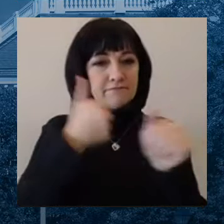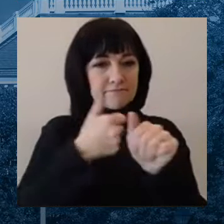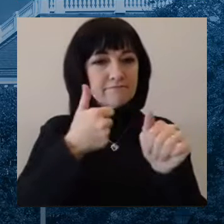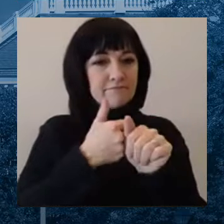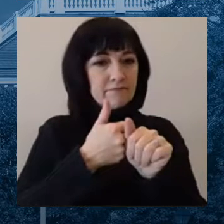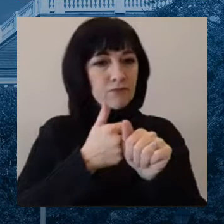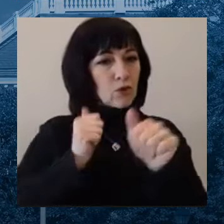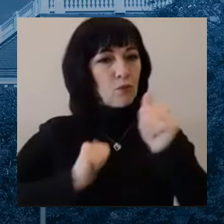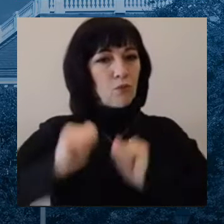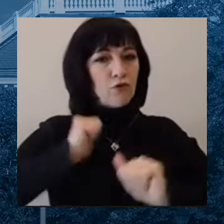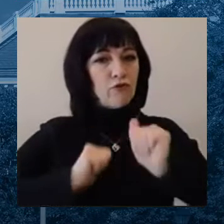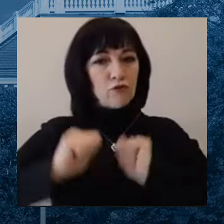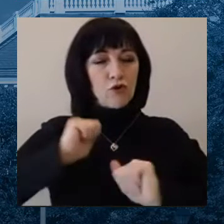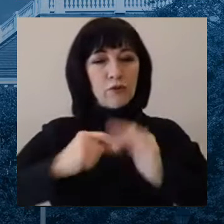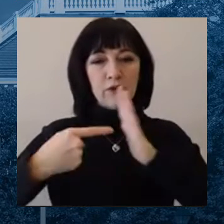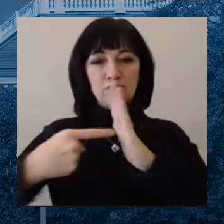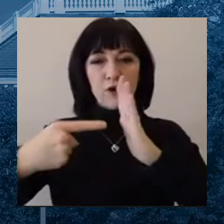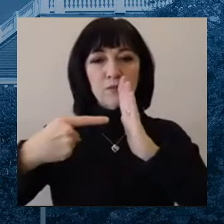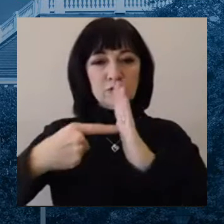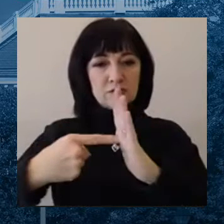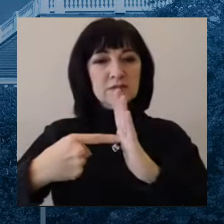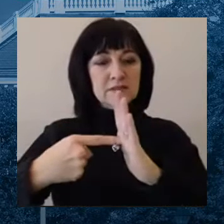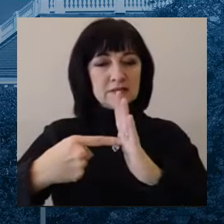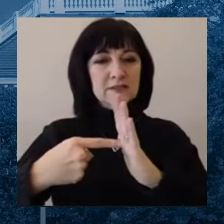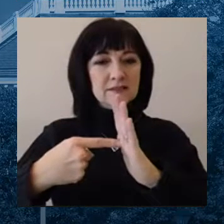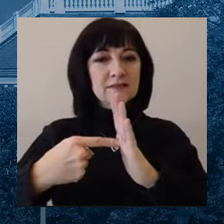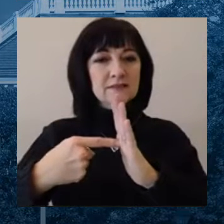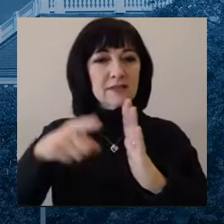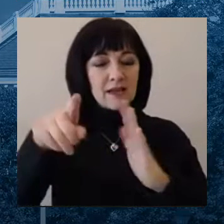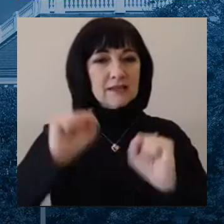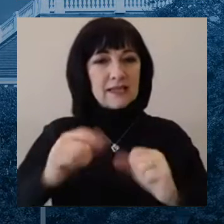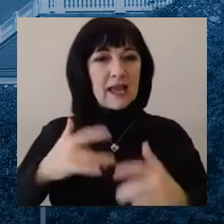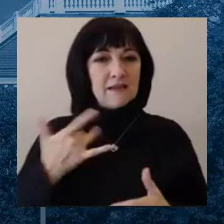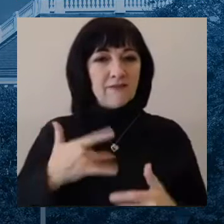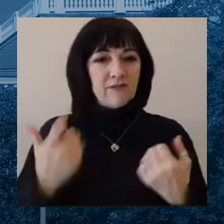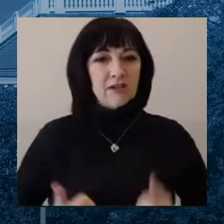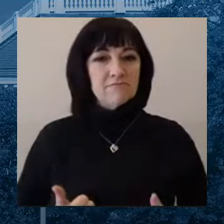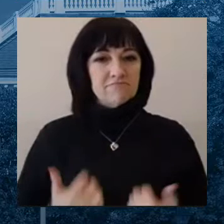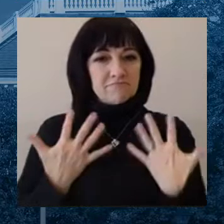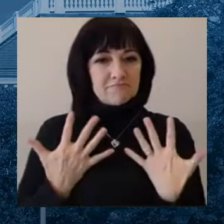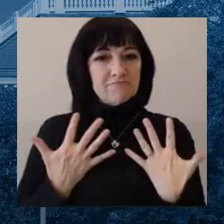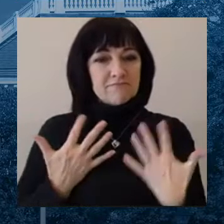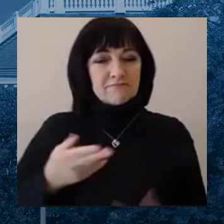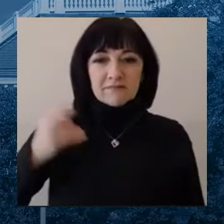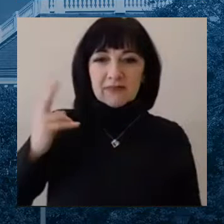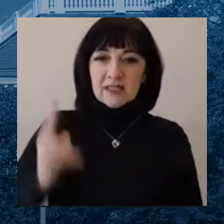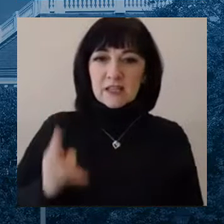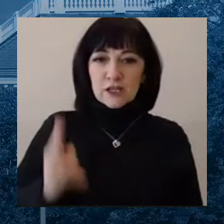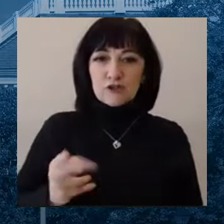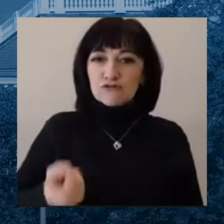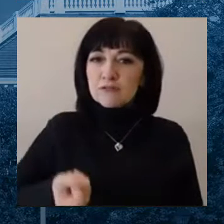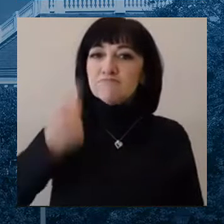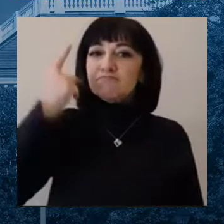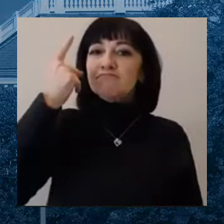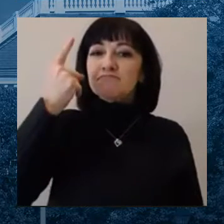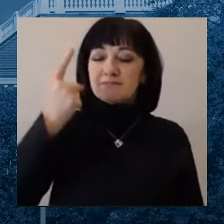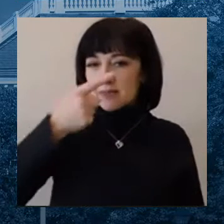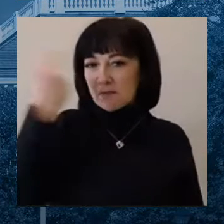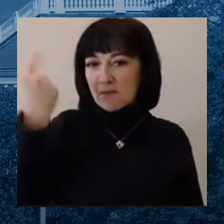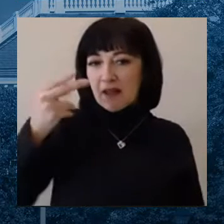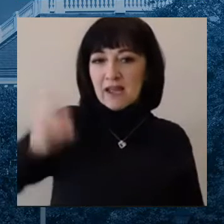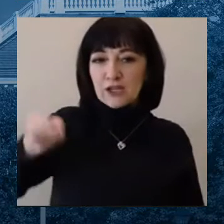who always makes history come alive for so many of us during Black History Month, and we